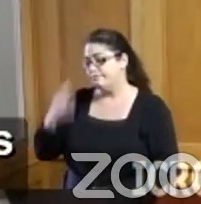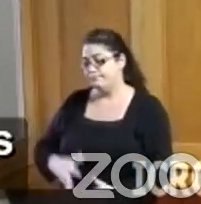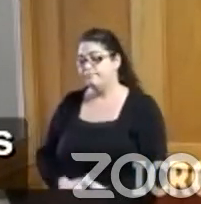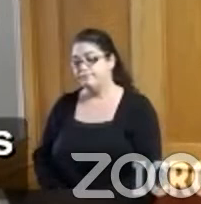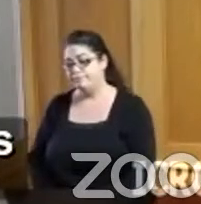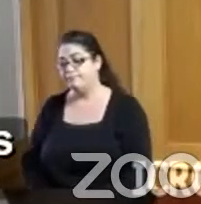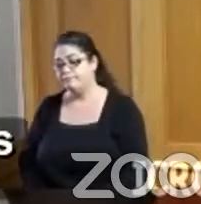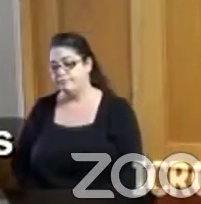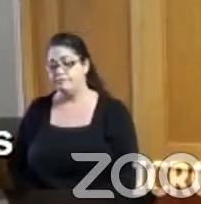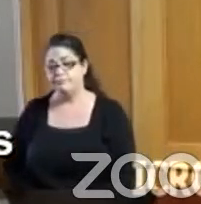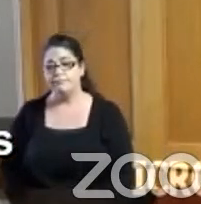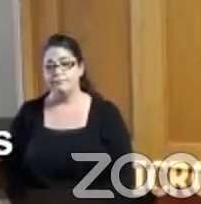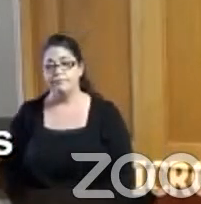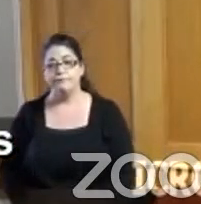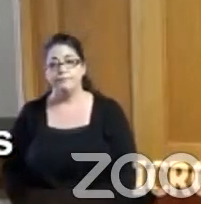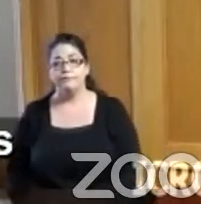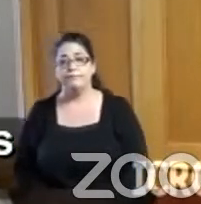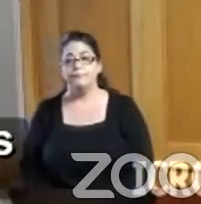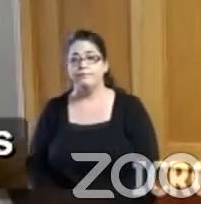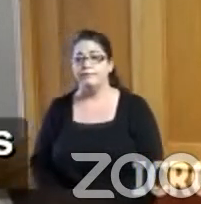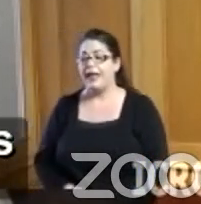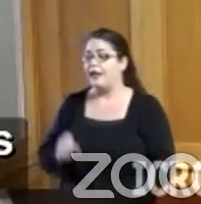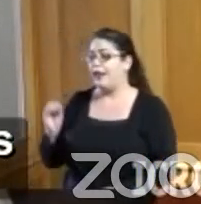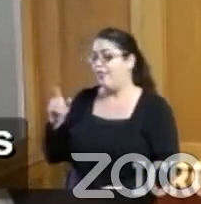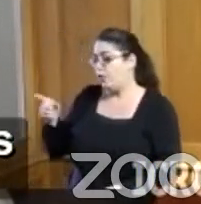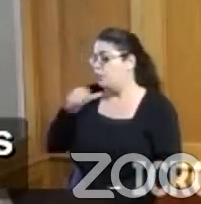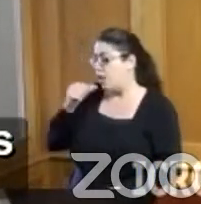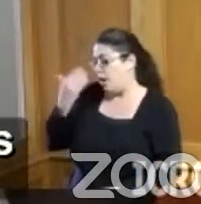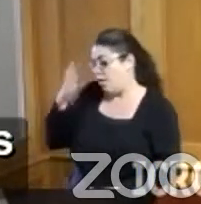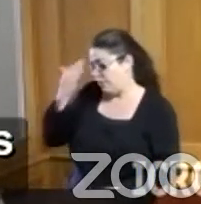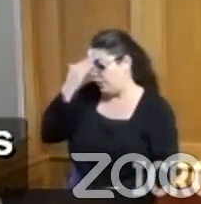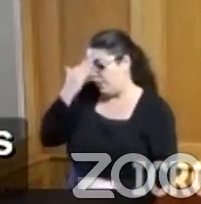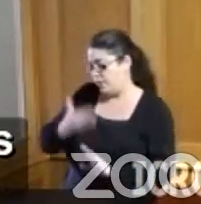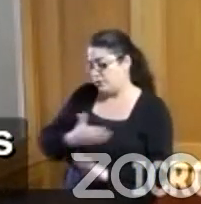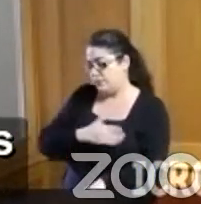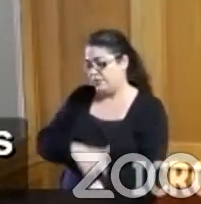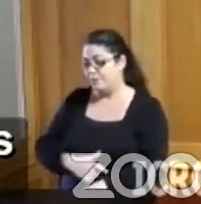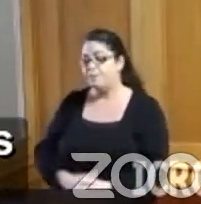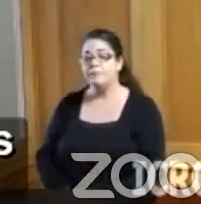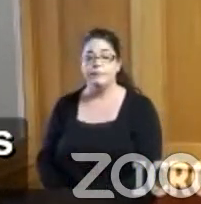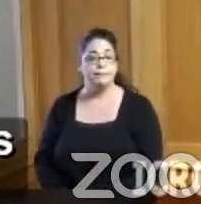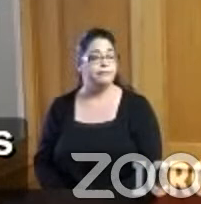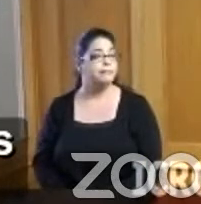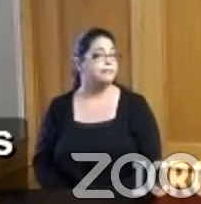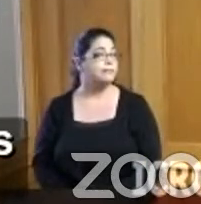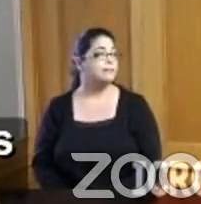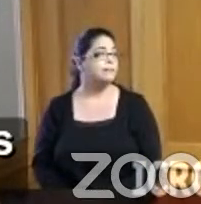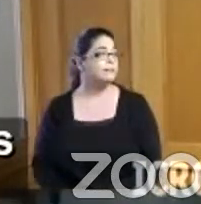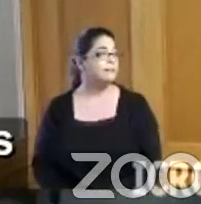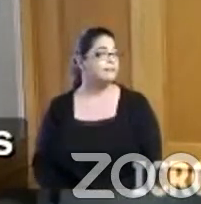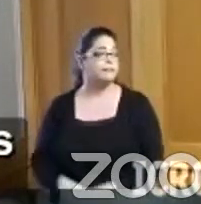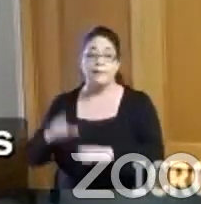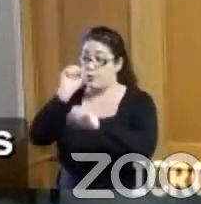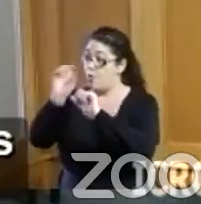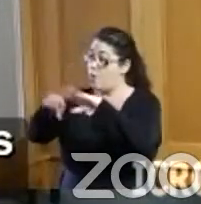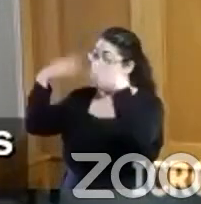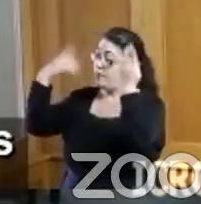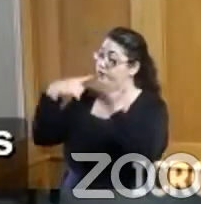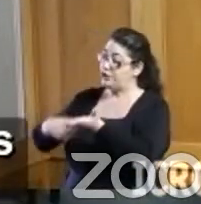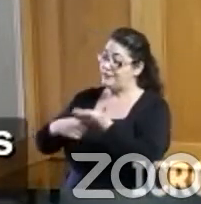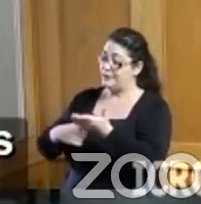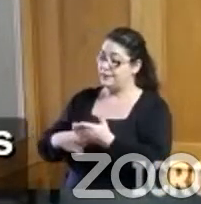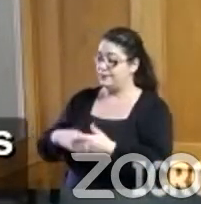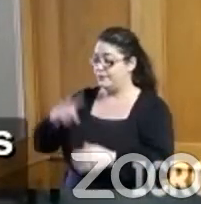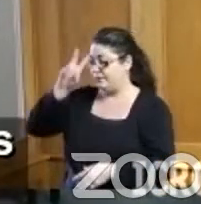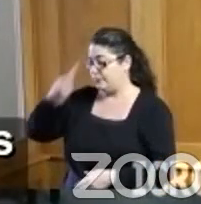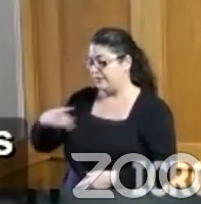just had to make that statement. Nothing that you didn't already know. So I'll open it up for discussion. Vice President. Yep, thank